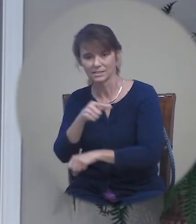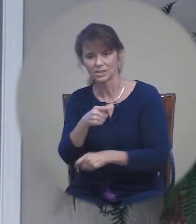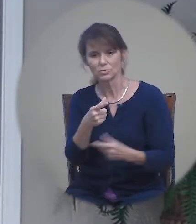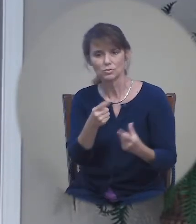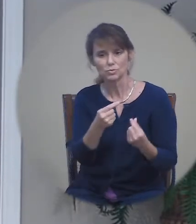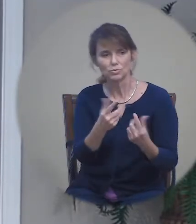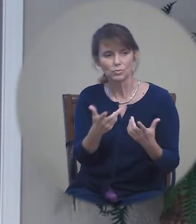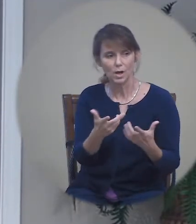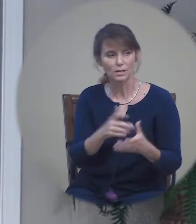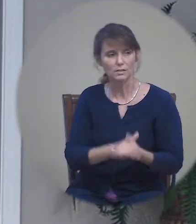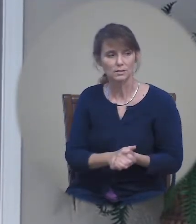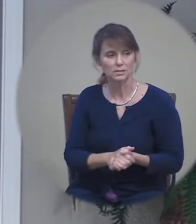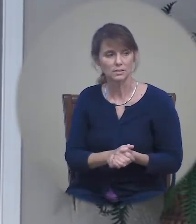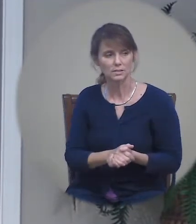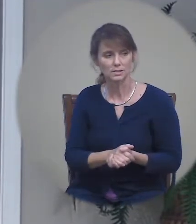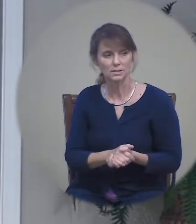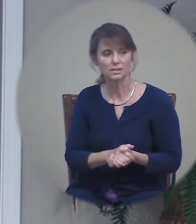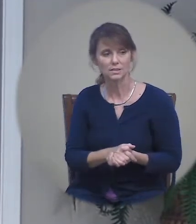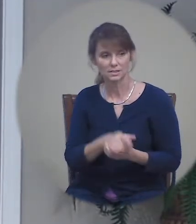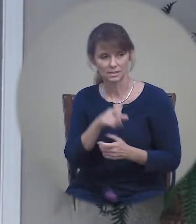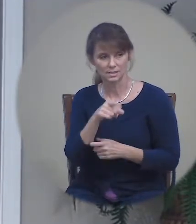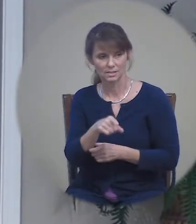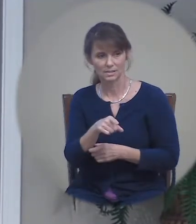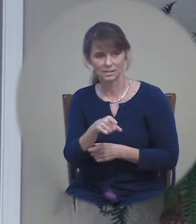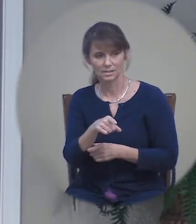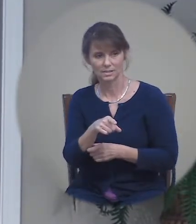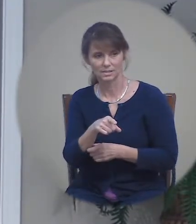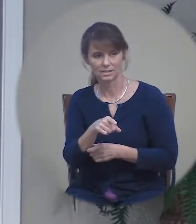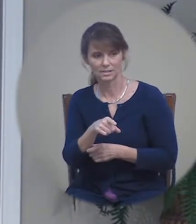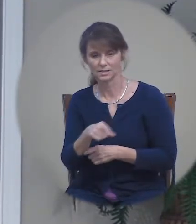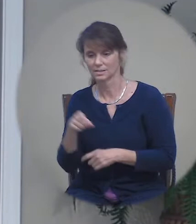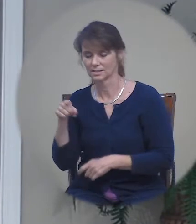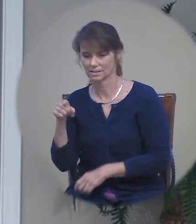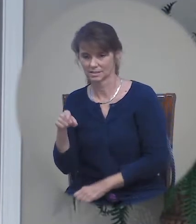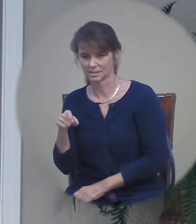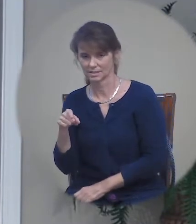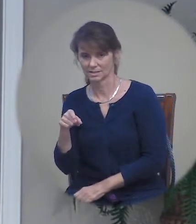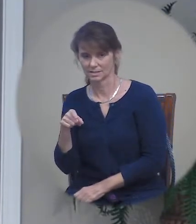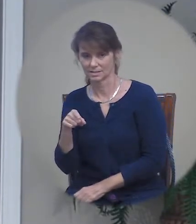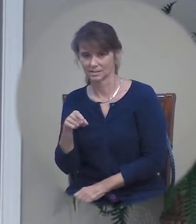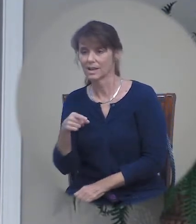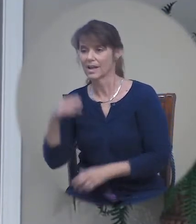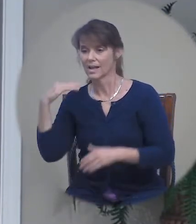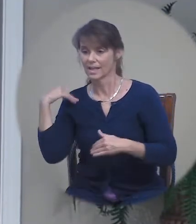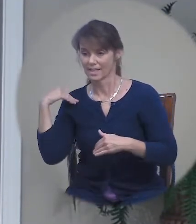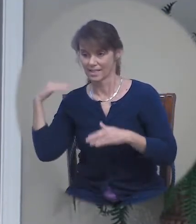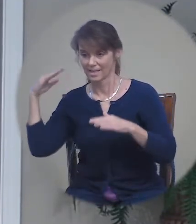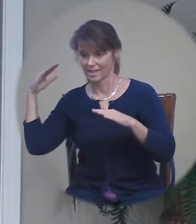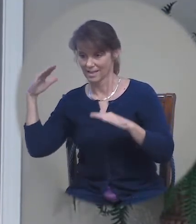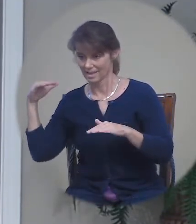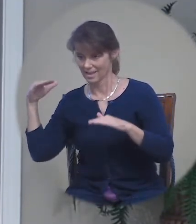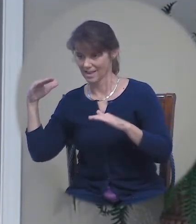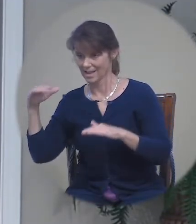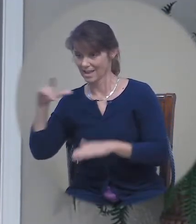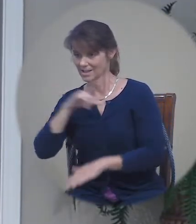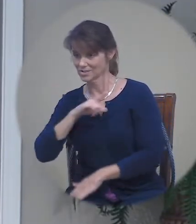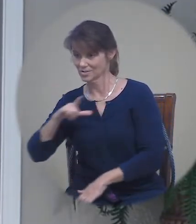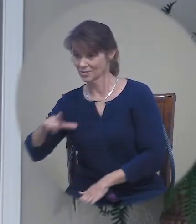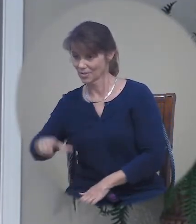Yeah, the favorite part of the story of Hezekiah. In a single night, an angel of the Lord strikes down